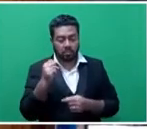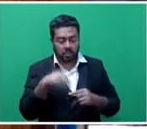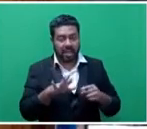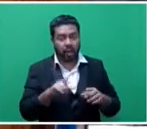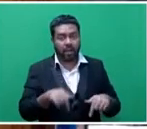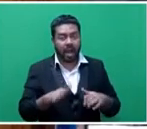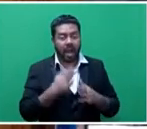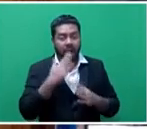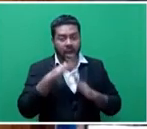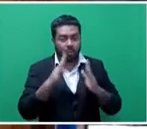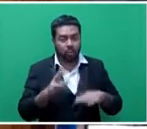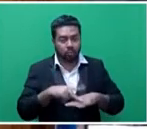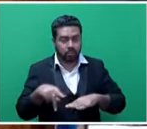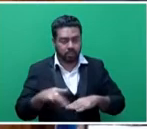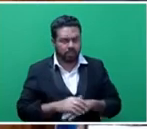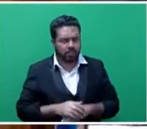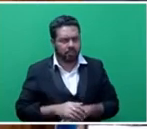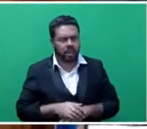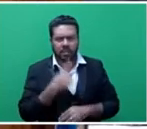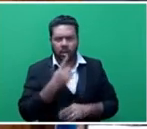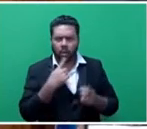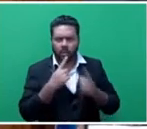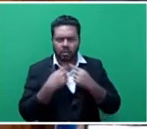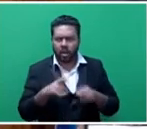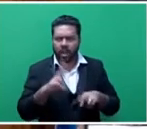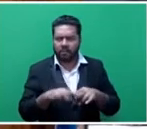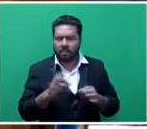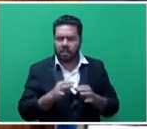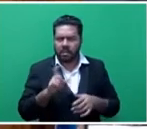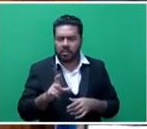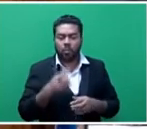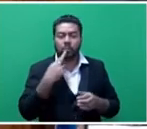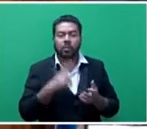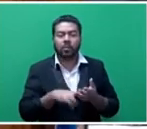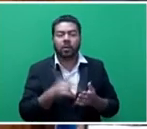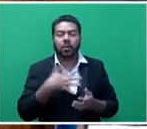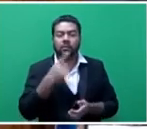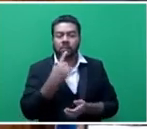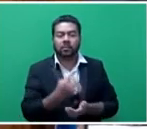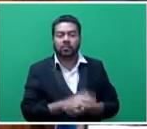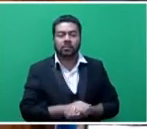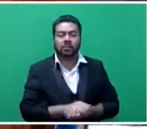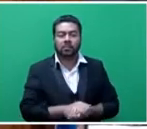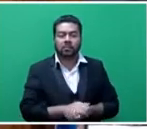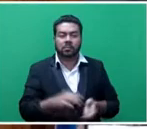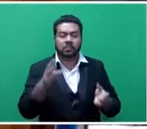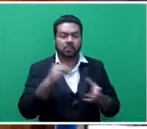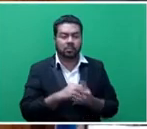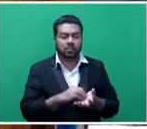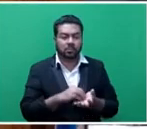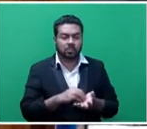enough comments on the FBC report. However, I would like to just state a fact